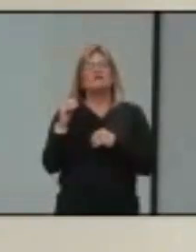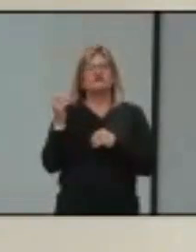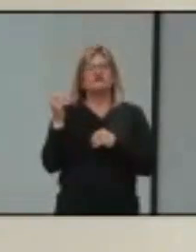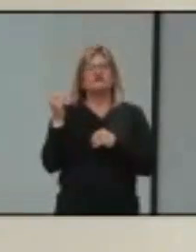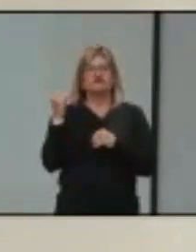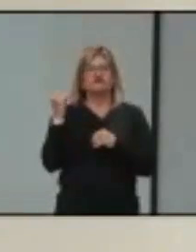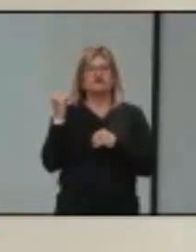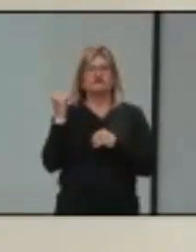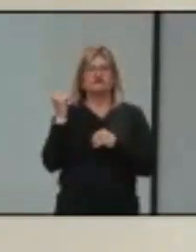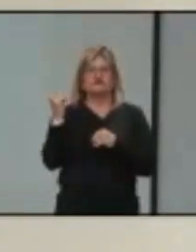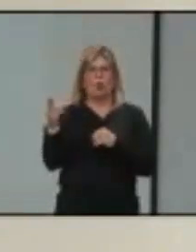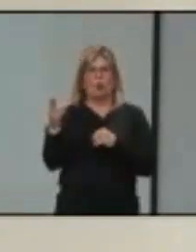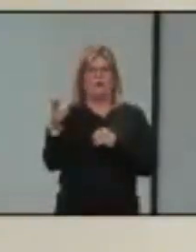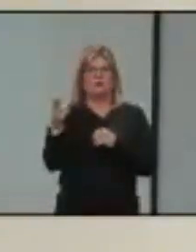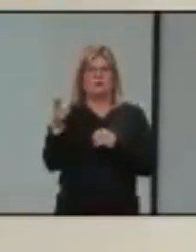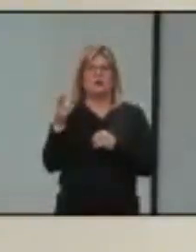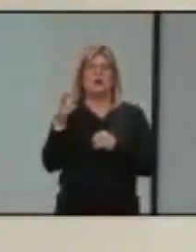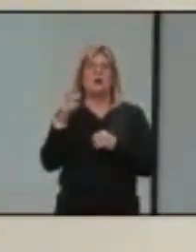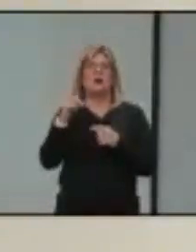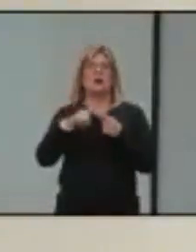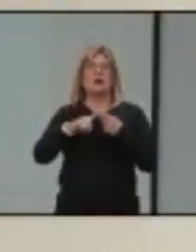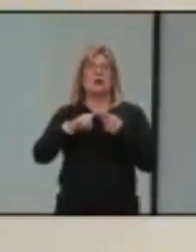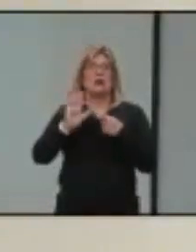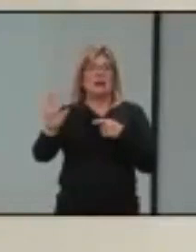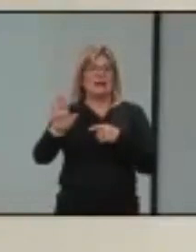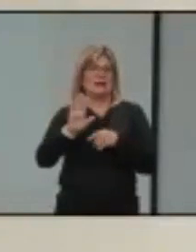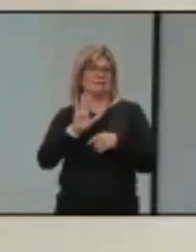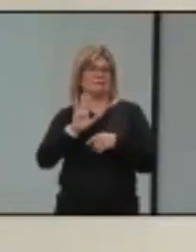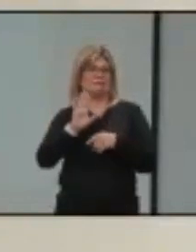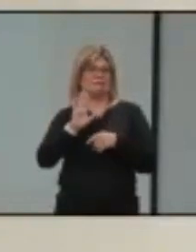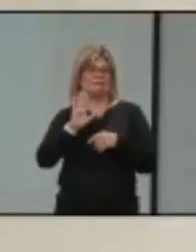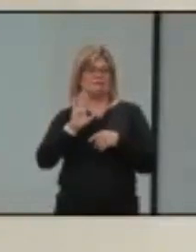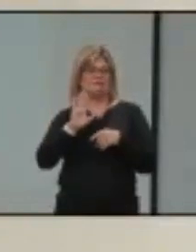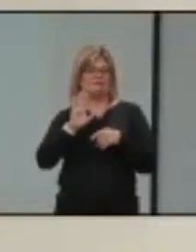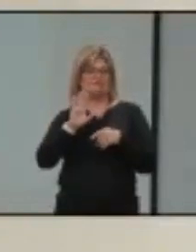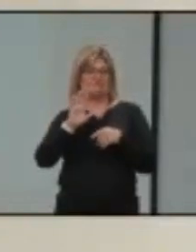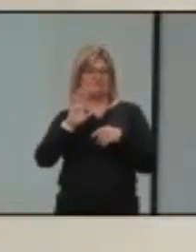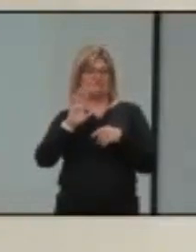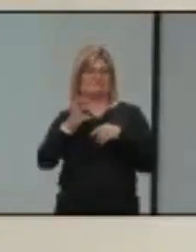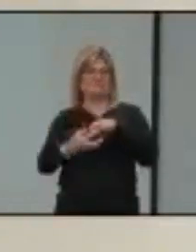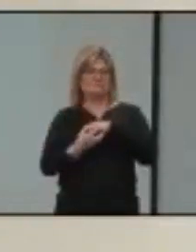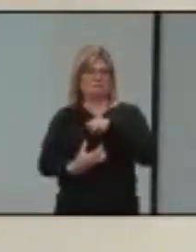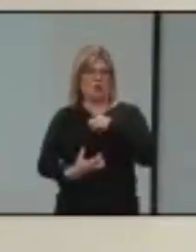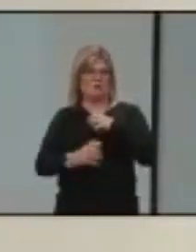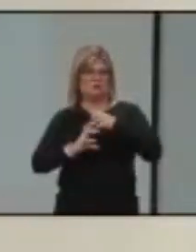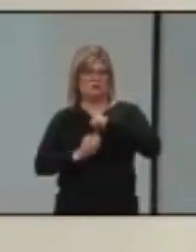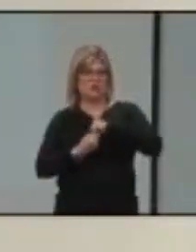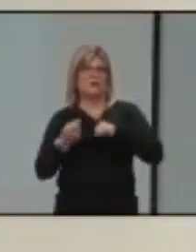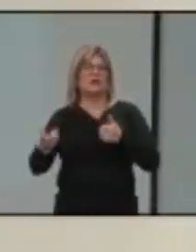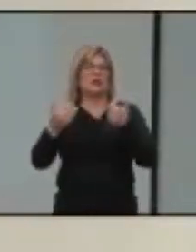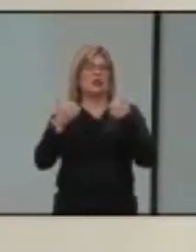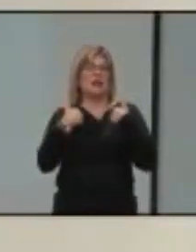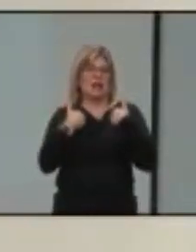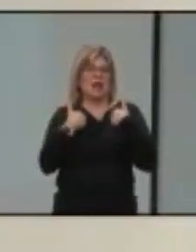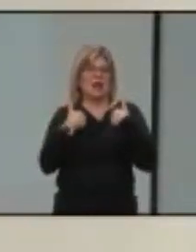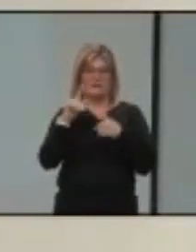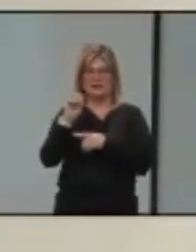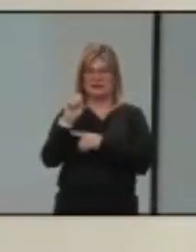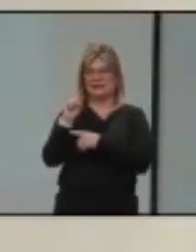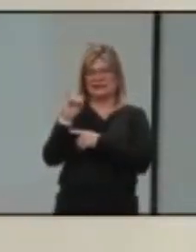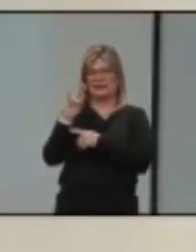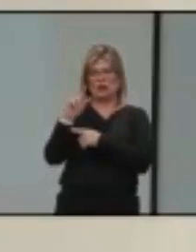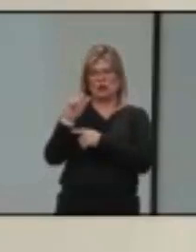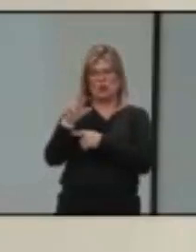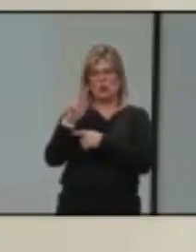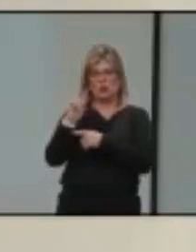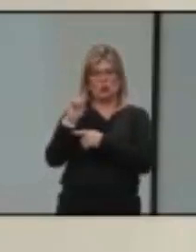hard and it caused his testicles to twist. And he ended up with testicular torsion. She